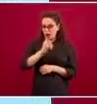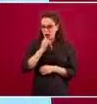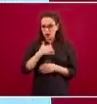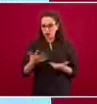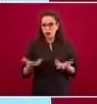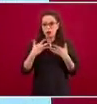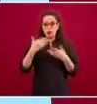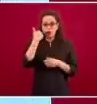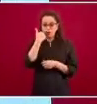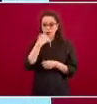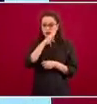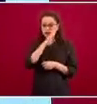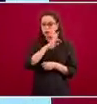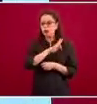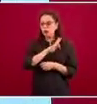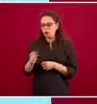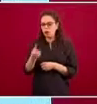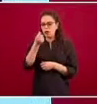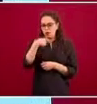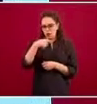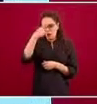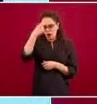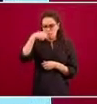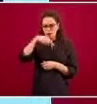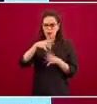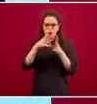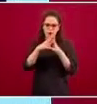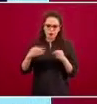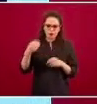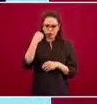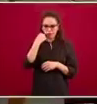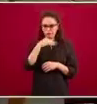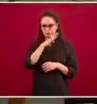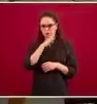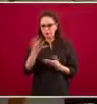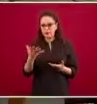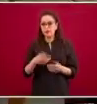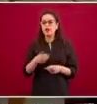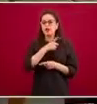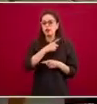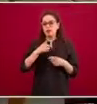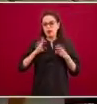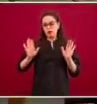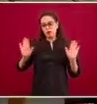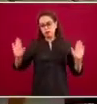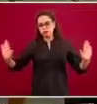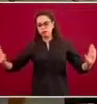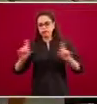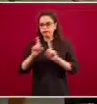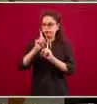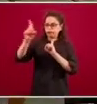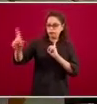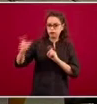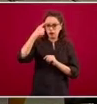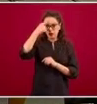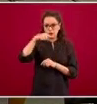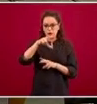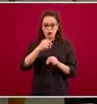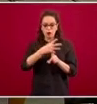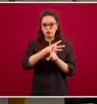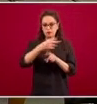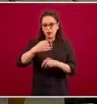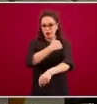sleep. If you have fever, take a fever medication, avoid all contact with your relatives,